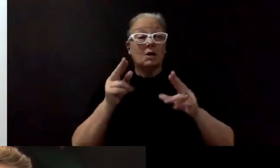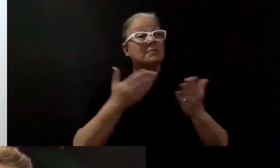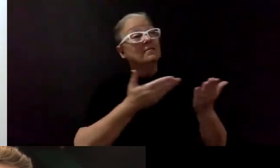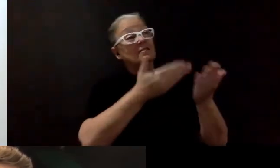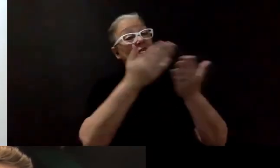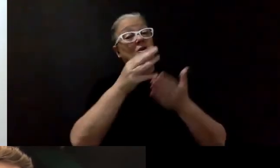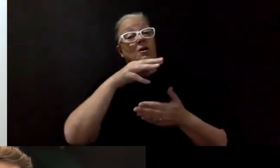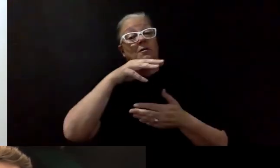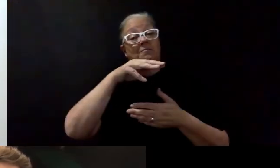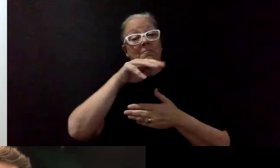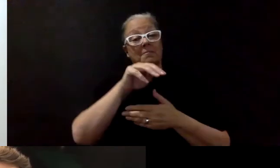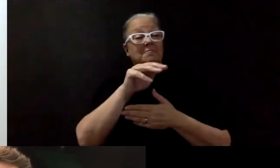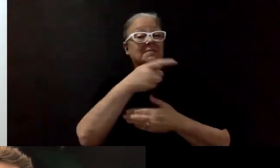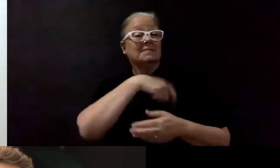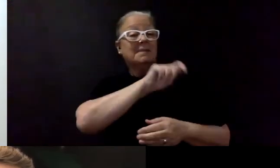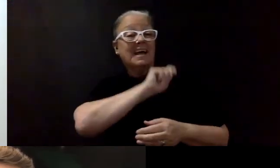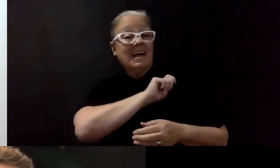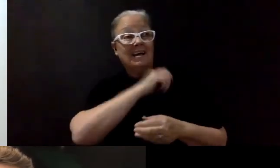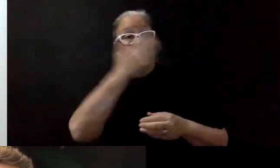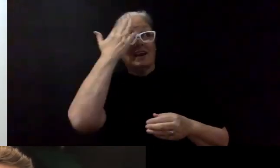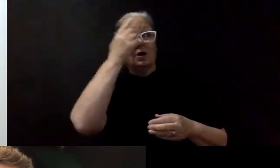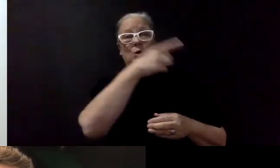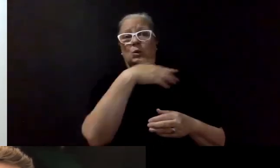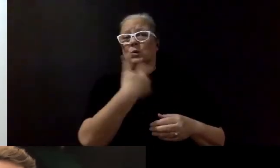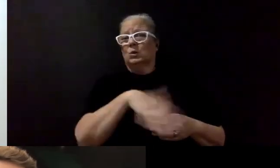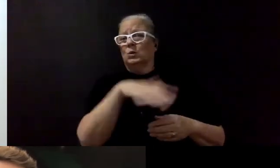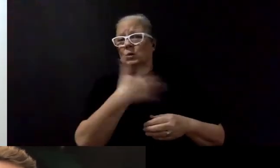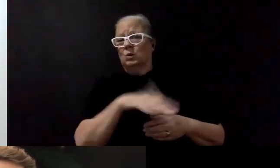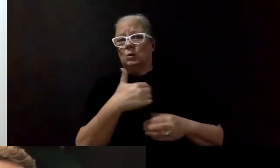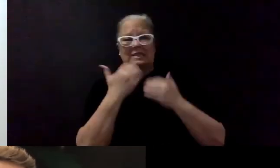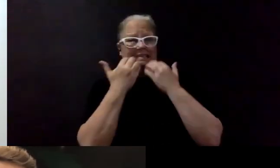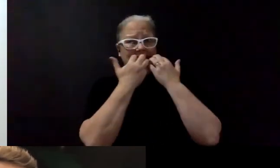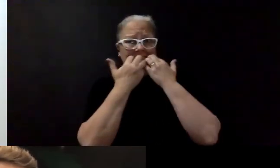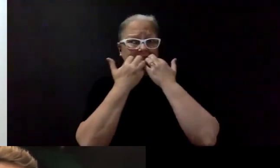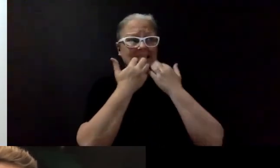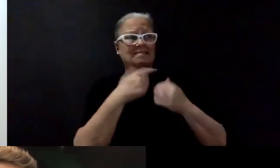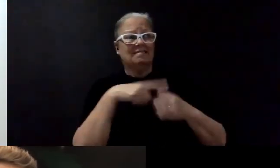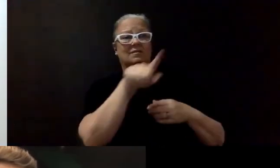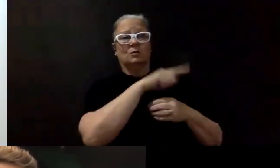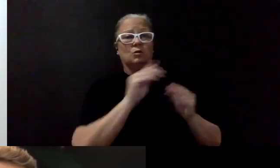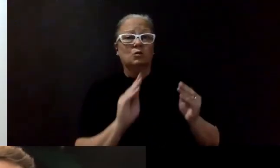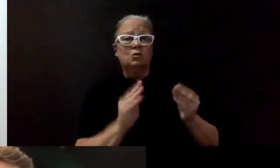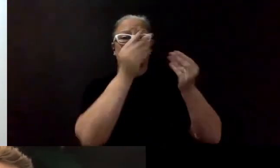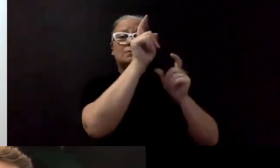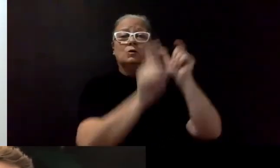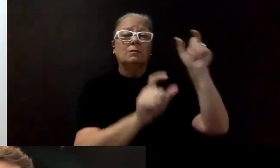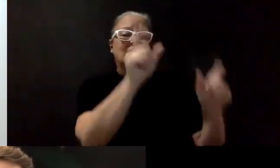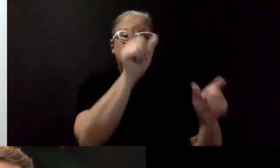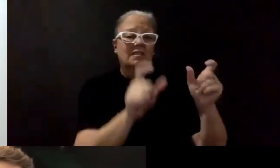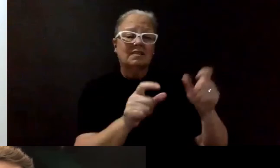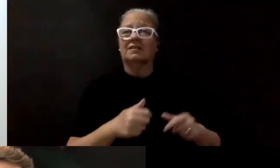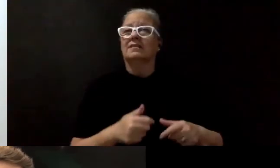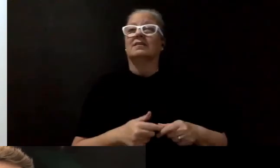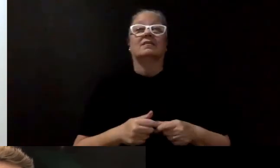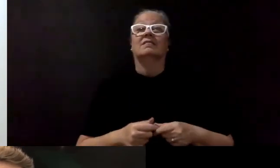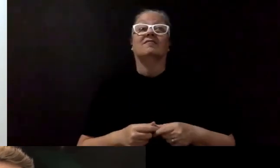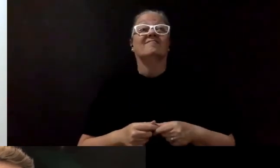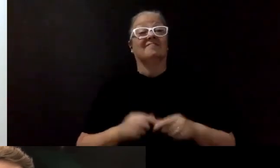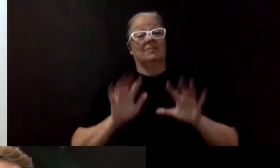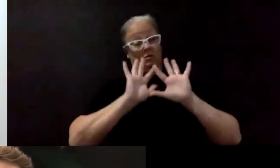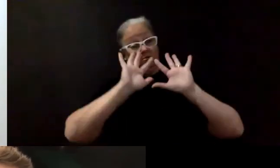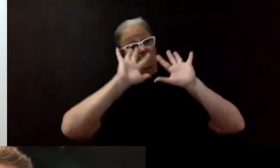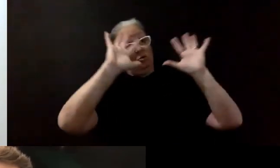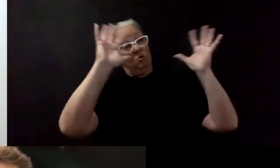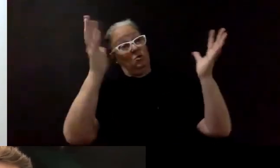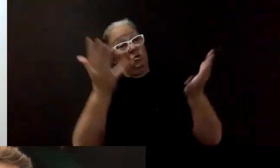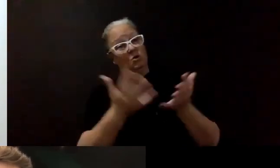It's a pretty scary time at the moment, and especially for our young people. It's a scary world that they're